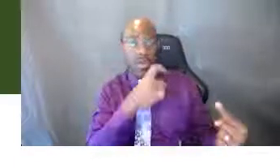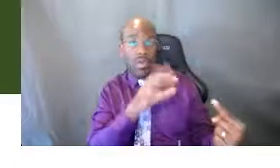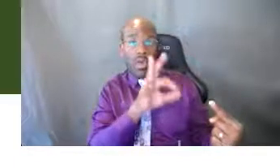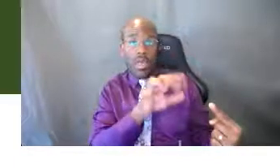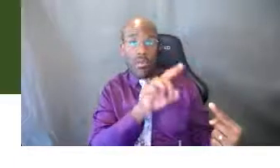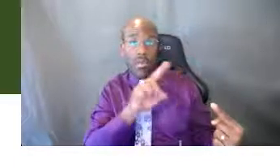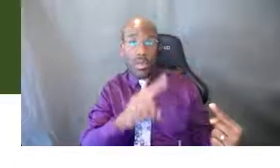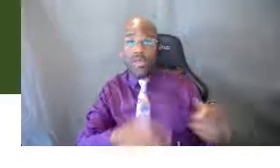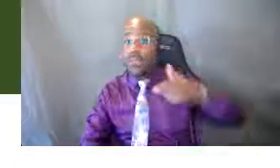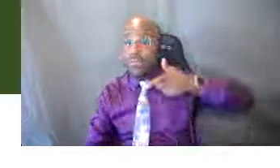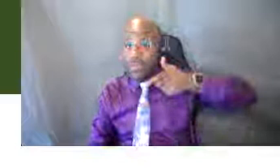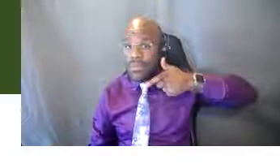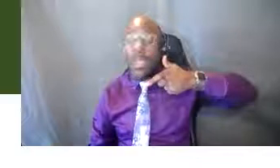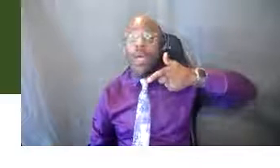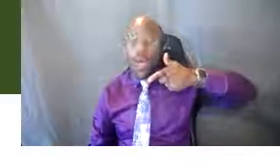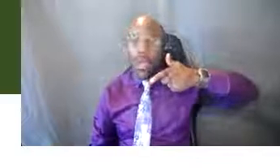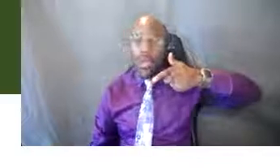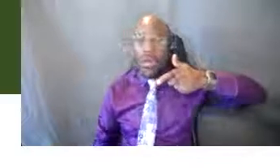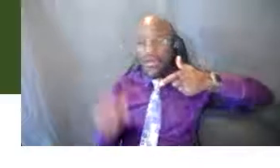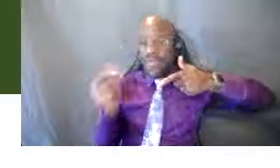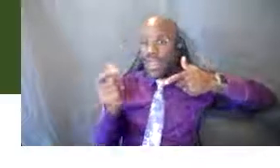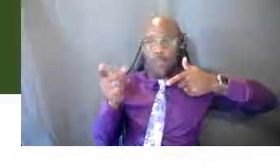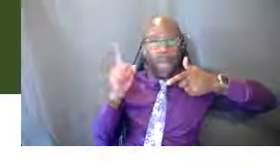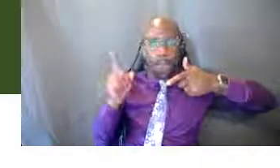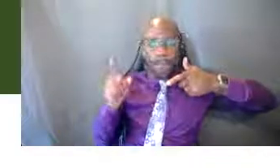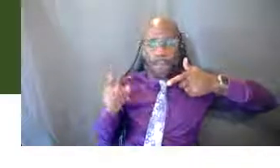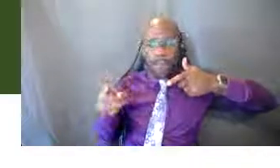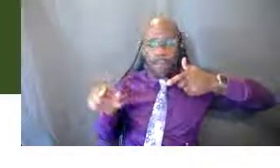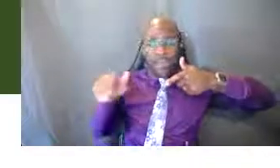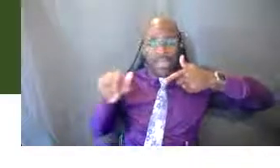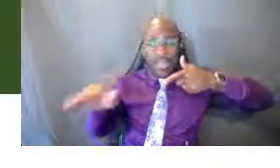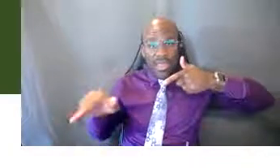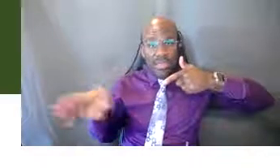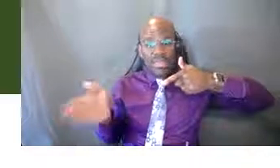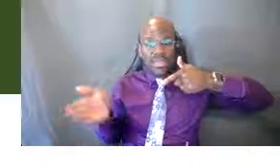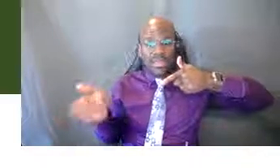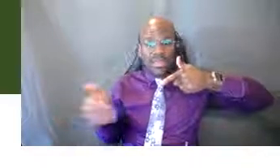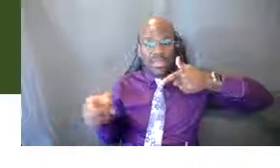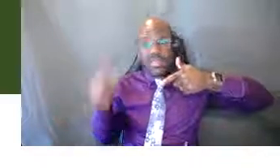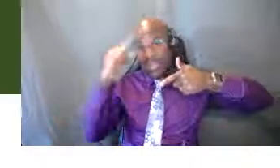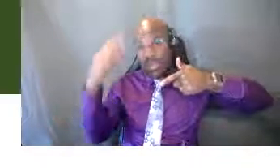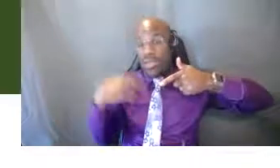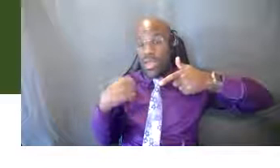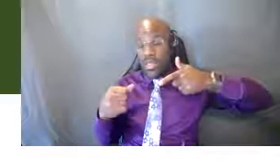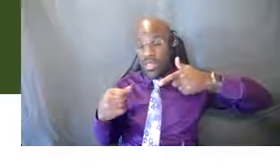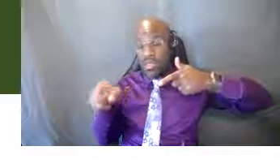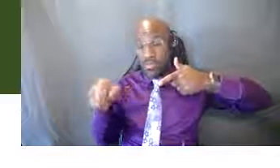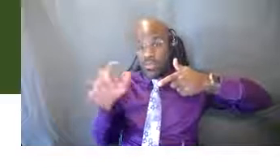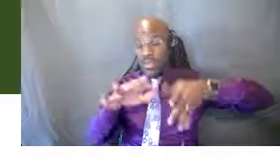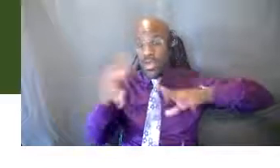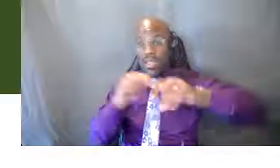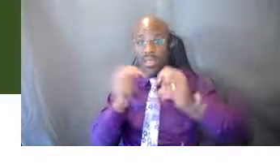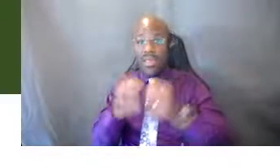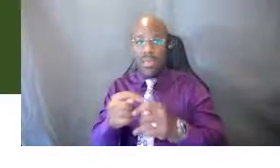it's immediately dispatched to a mobile crisis team because it has to do with mental health. And again, that